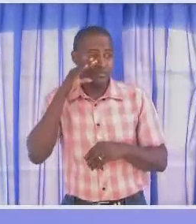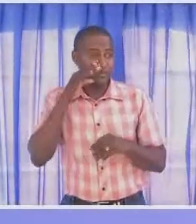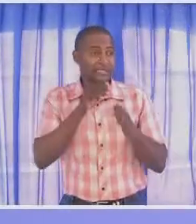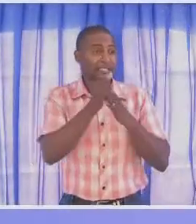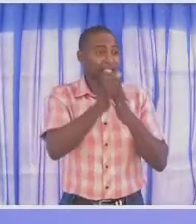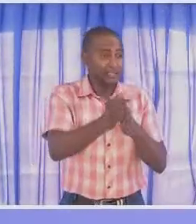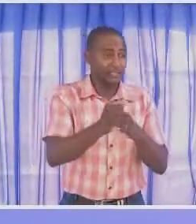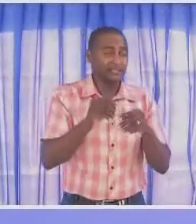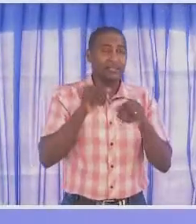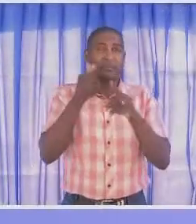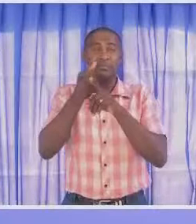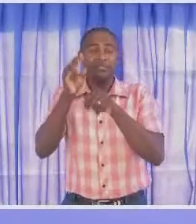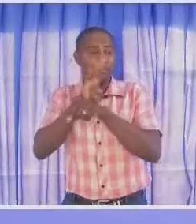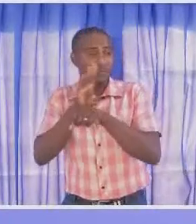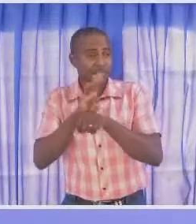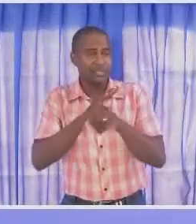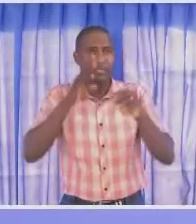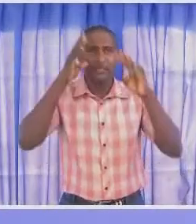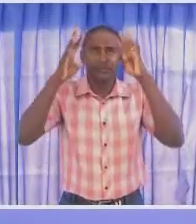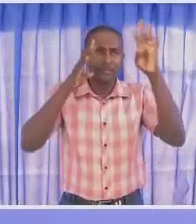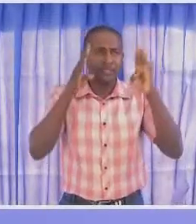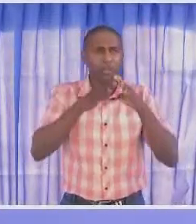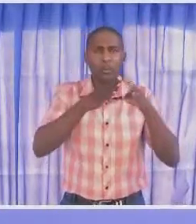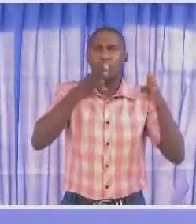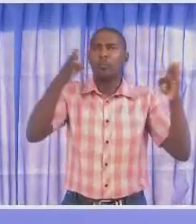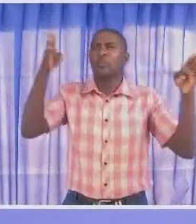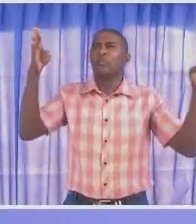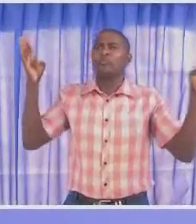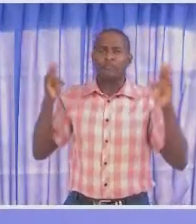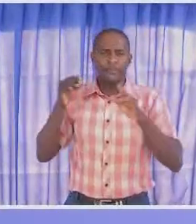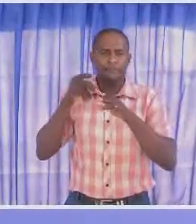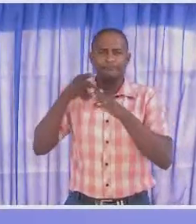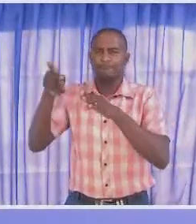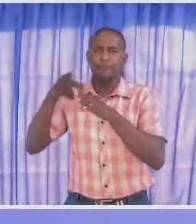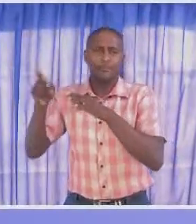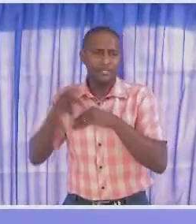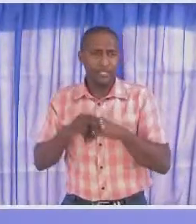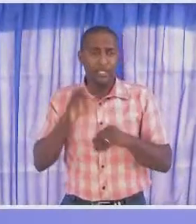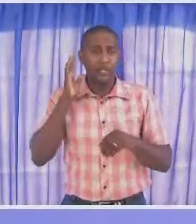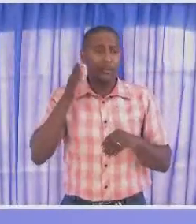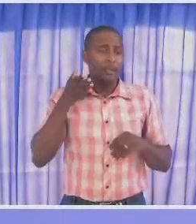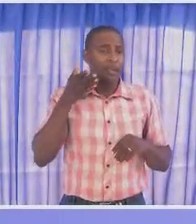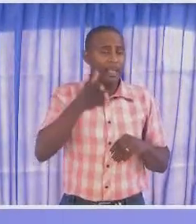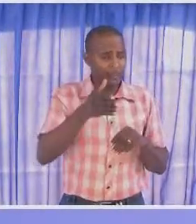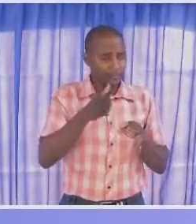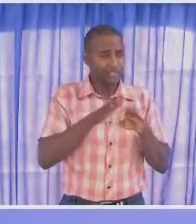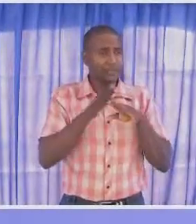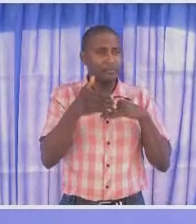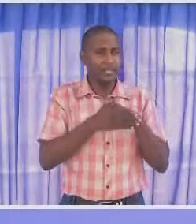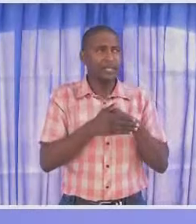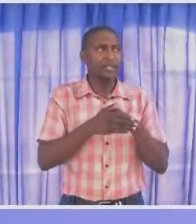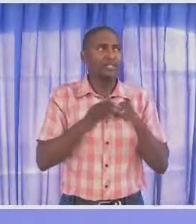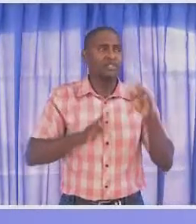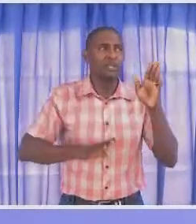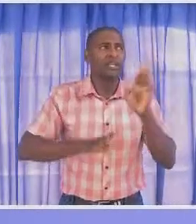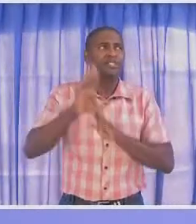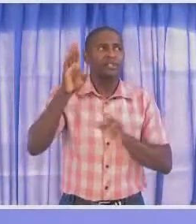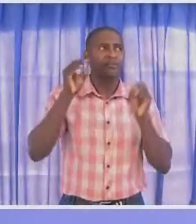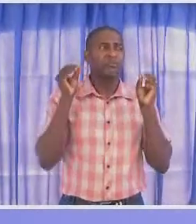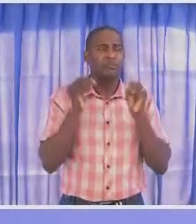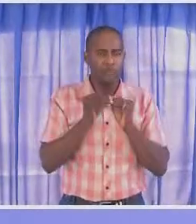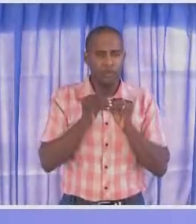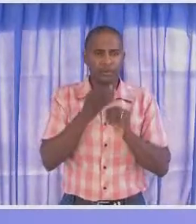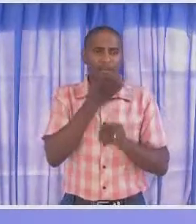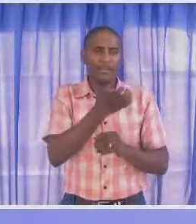entrepreneurs, innovators, and wider industry experts that will help propel Jamaica to achieving more economic